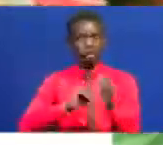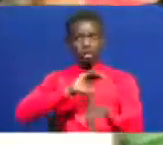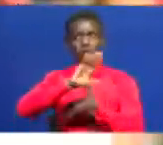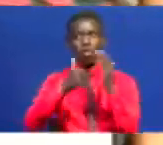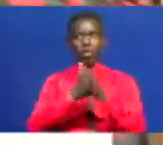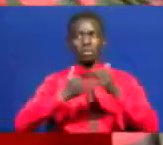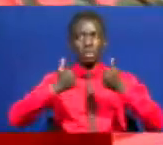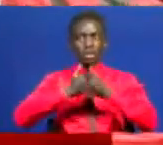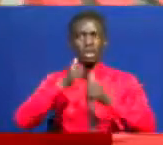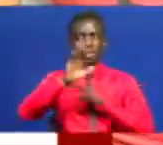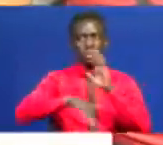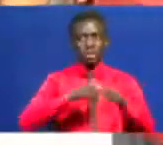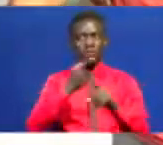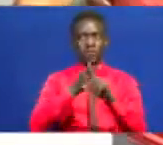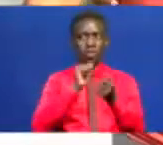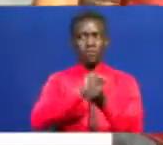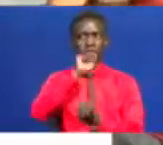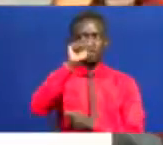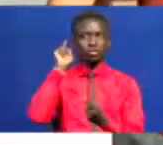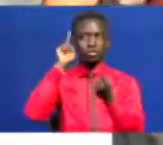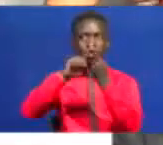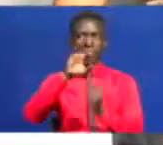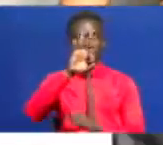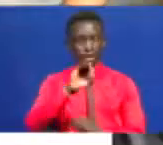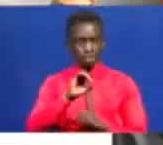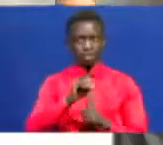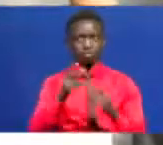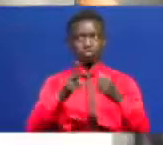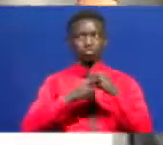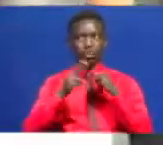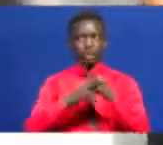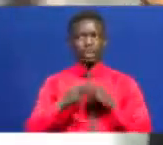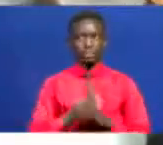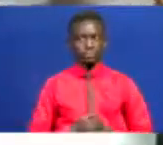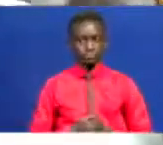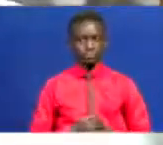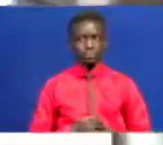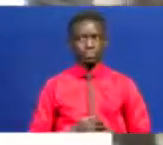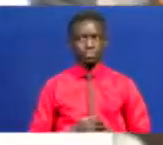Stadium from 15th to 30th of July. For Easy Friday, I'm Sila Onyango.